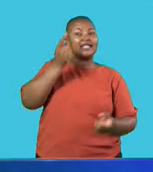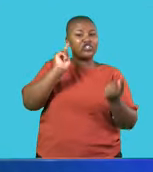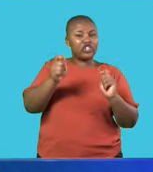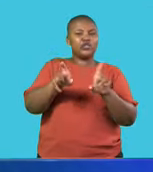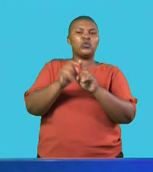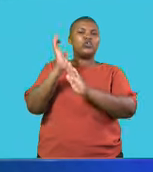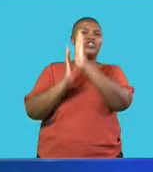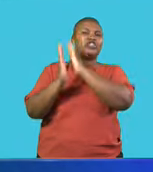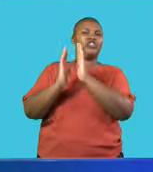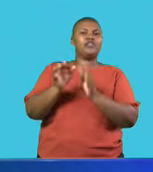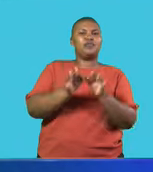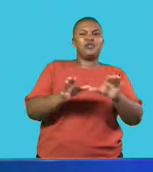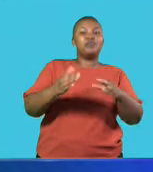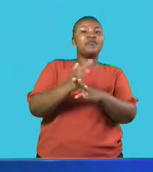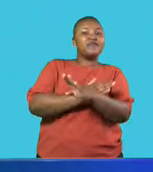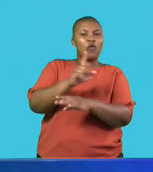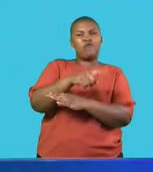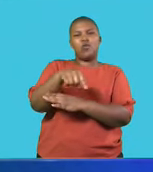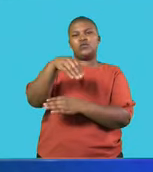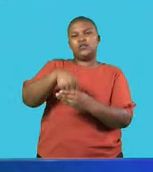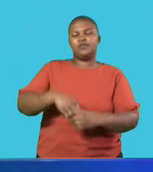konyulo lukazwelonke